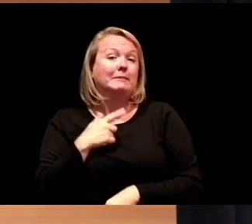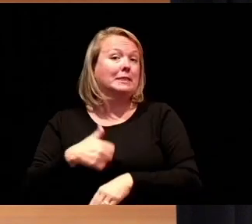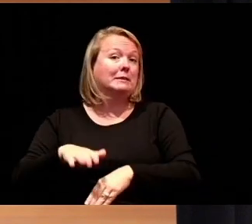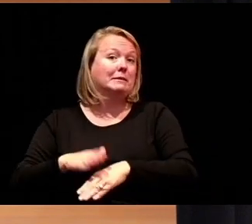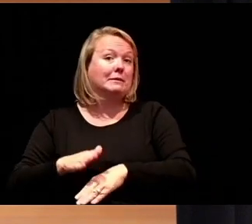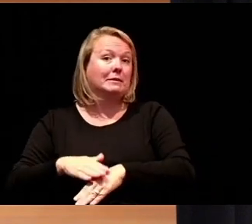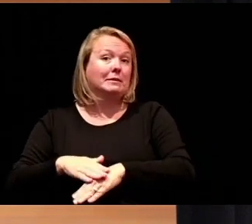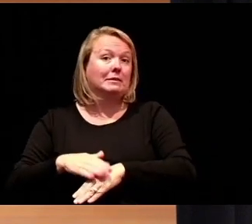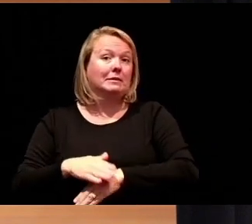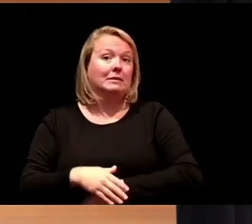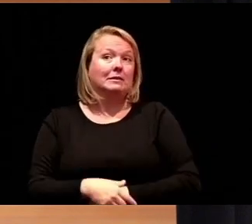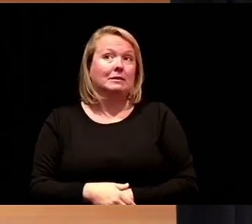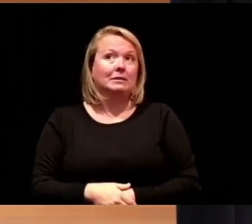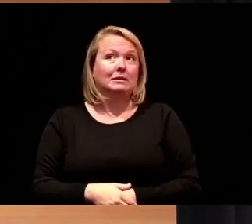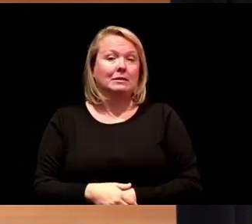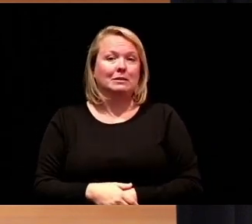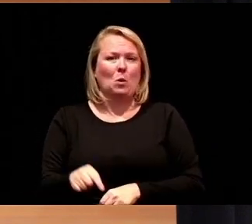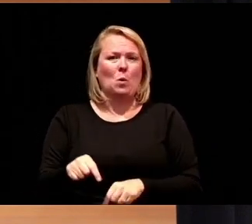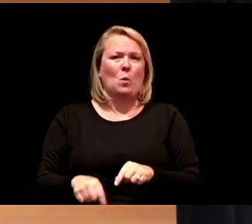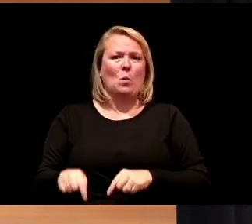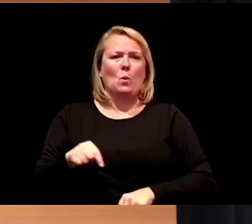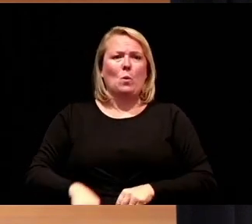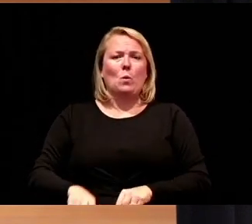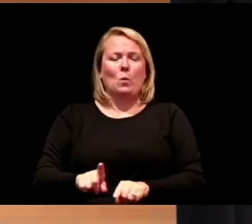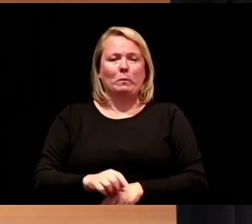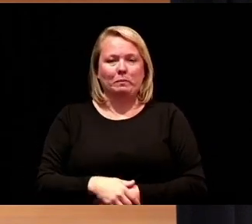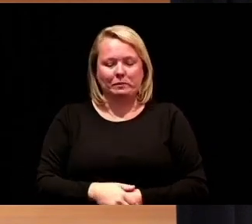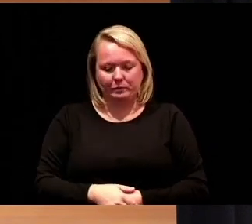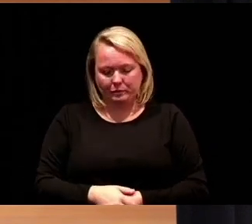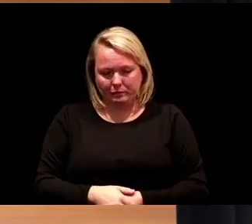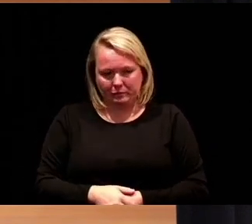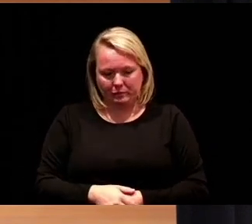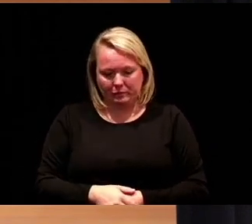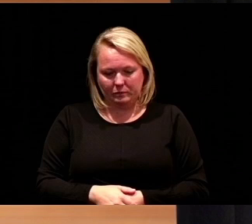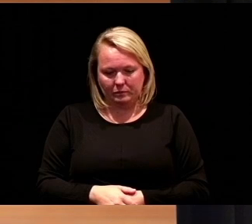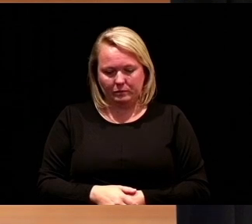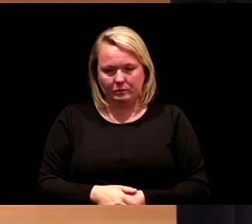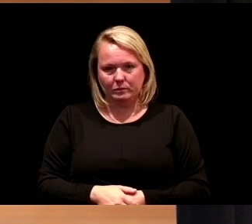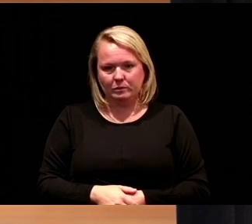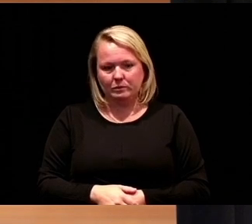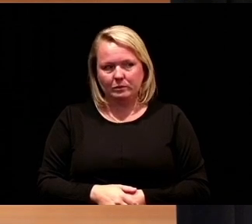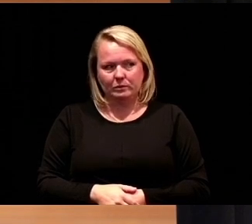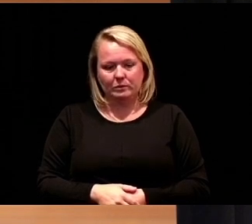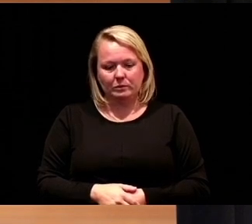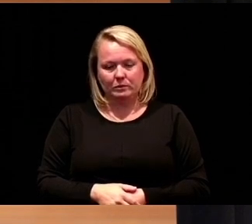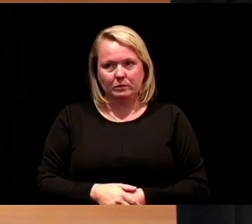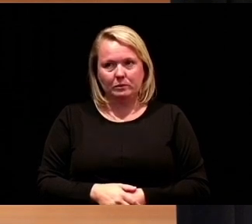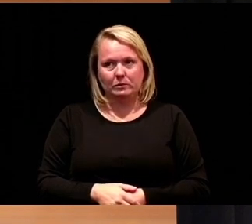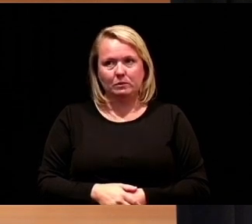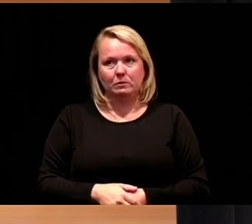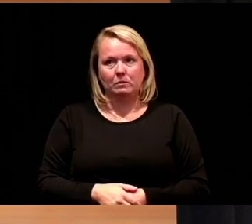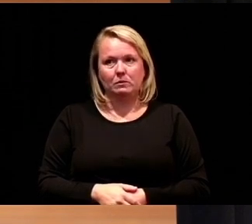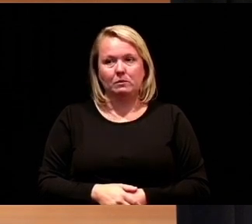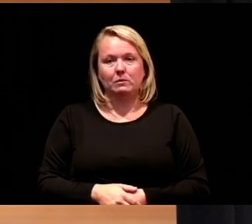information, and they affect people even without the charge or conviction. So just keep in mind, I'm using this as